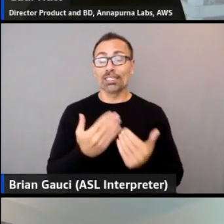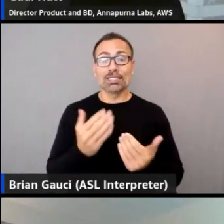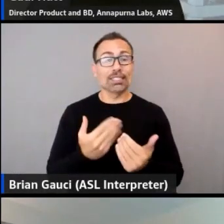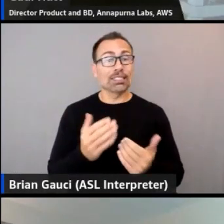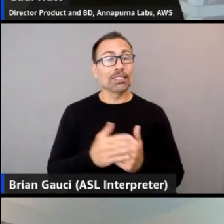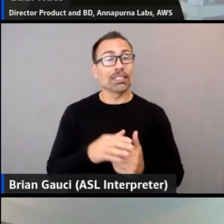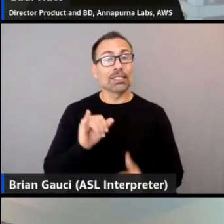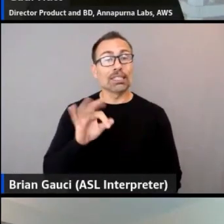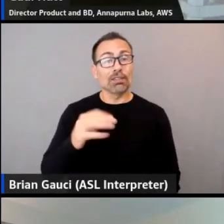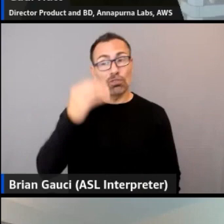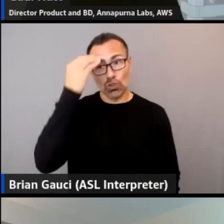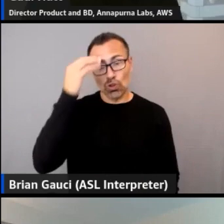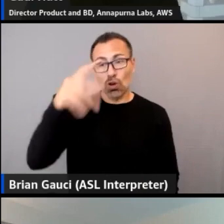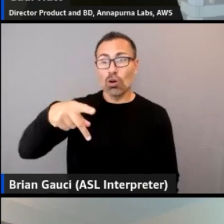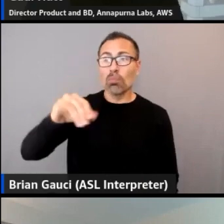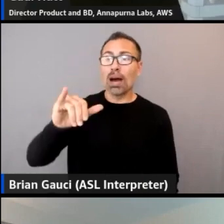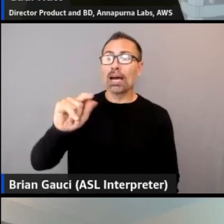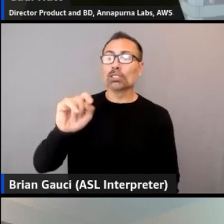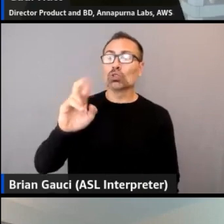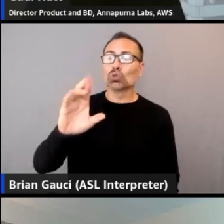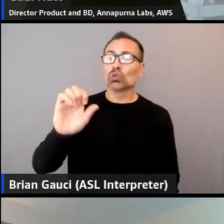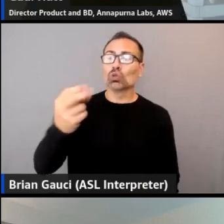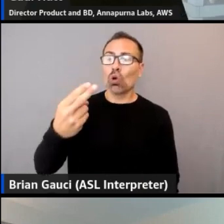know PyTorch and if you know